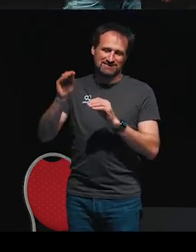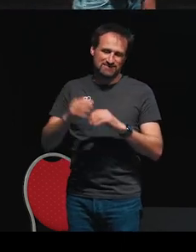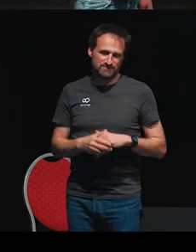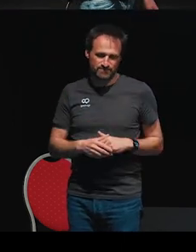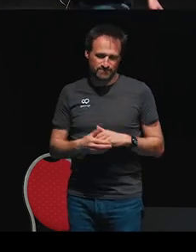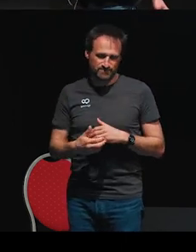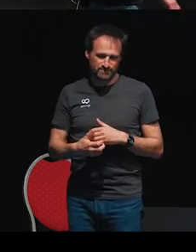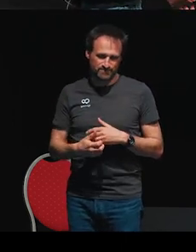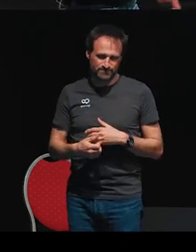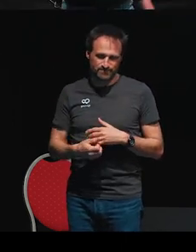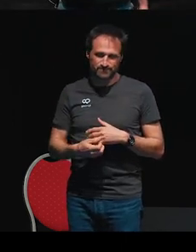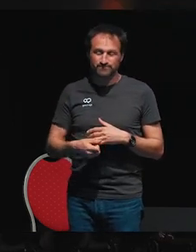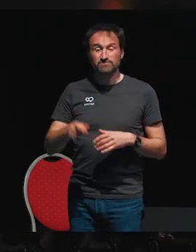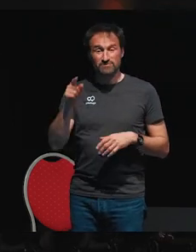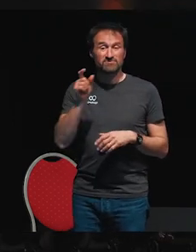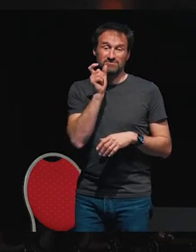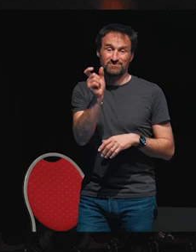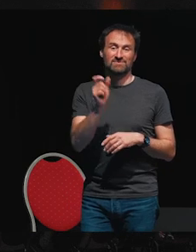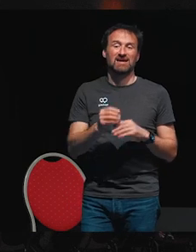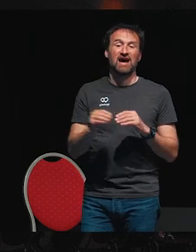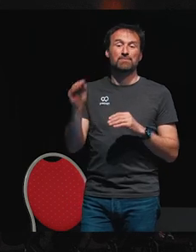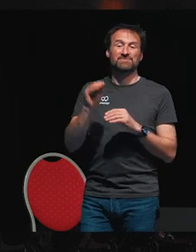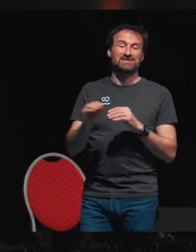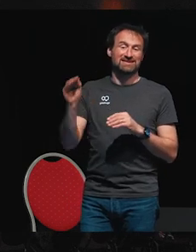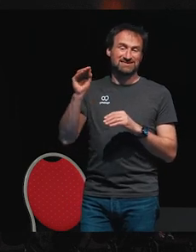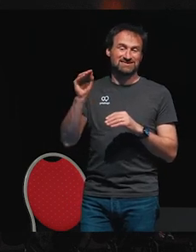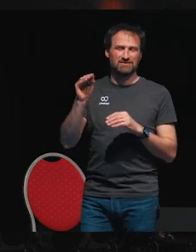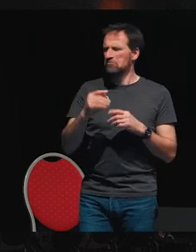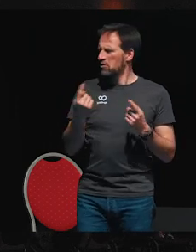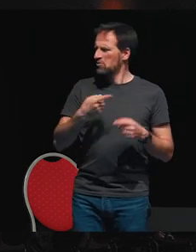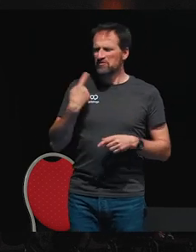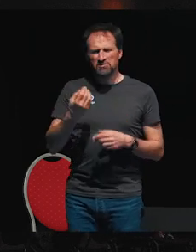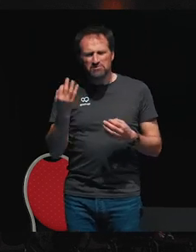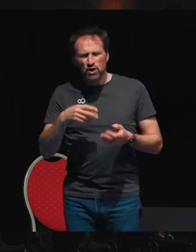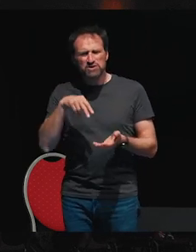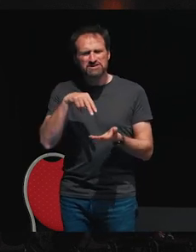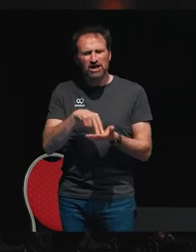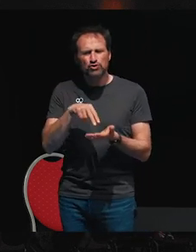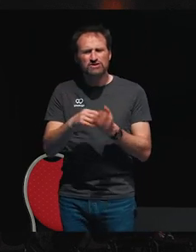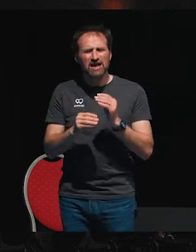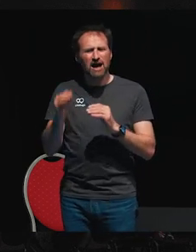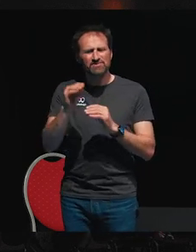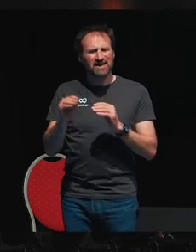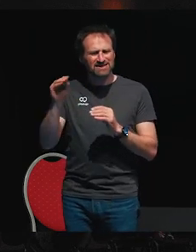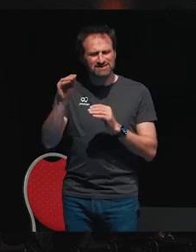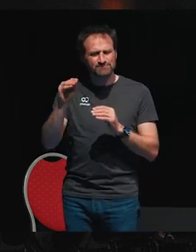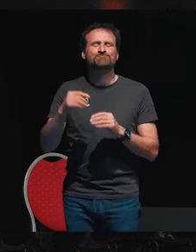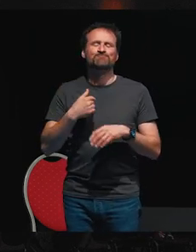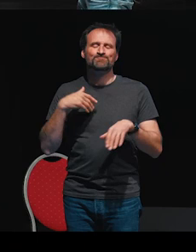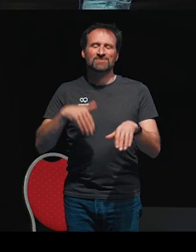Third chapter, state updates. Why do I need state updates? I have here three different